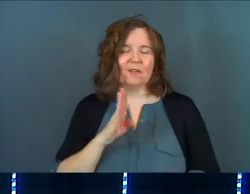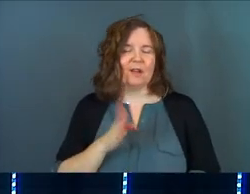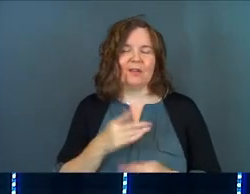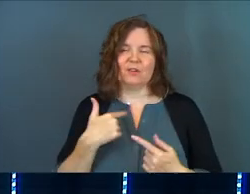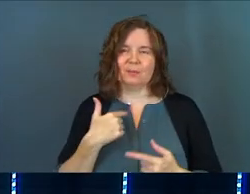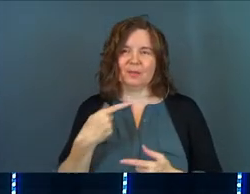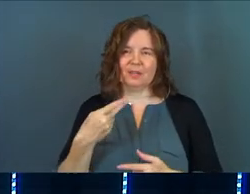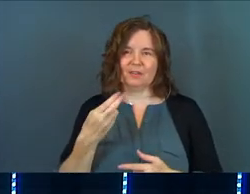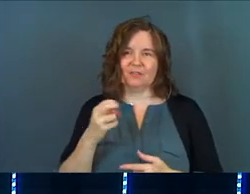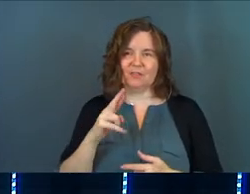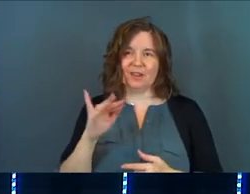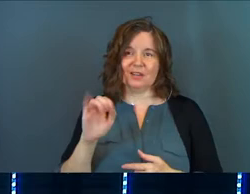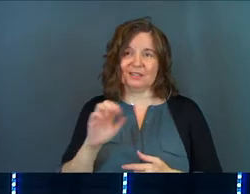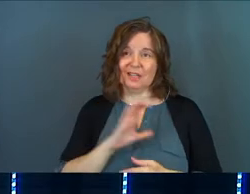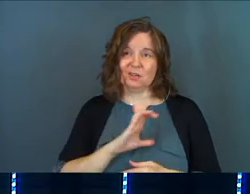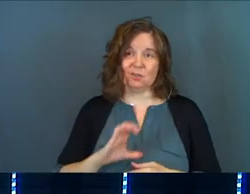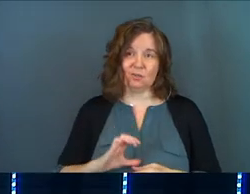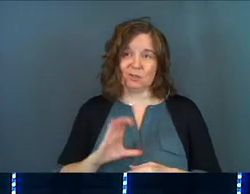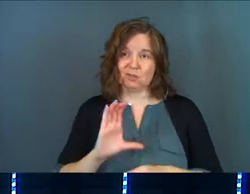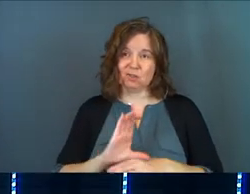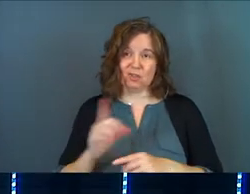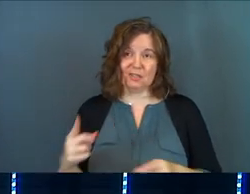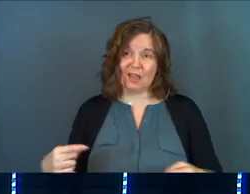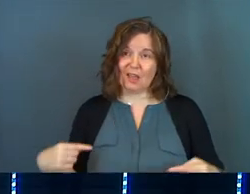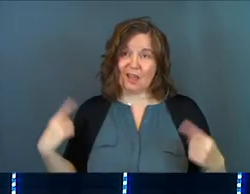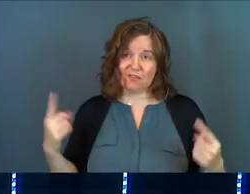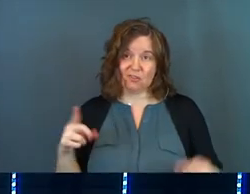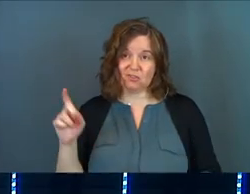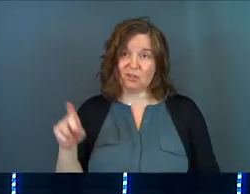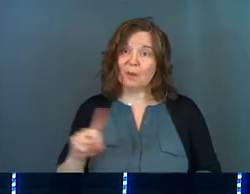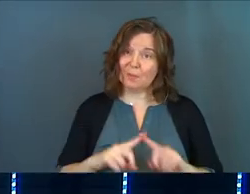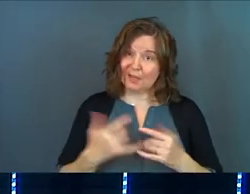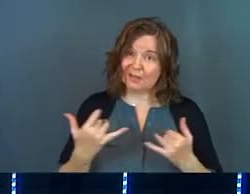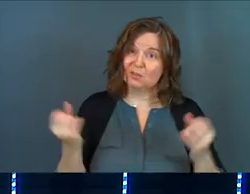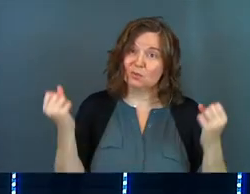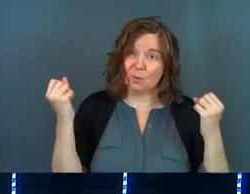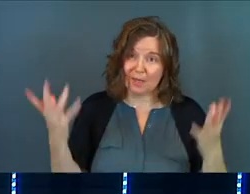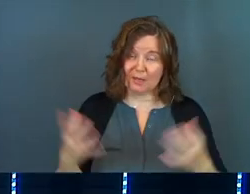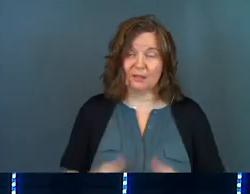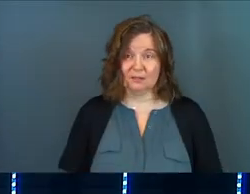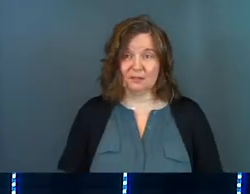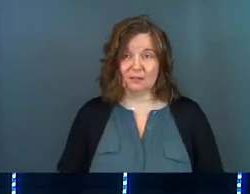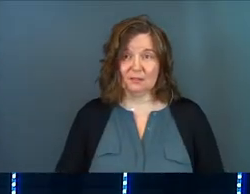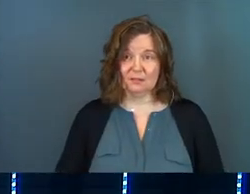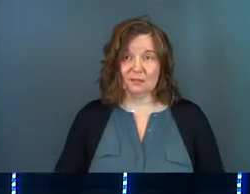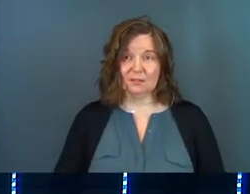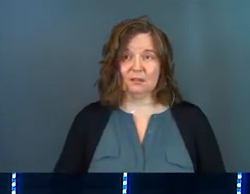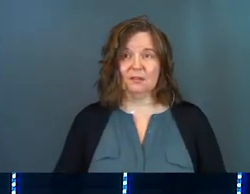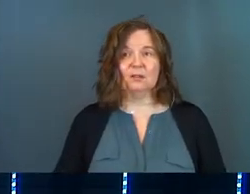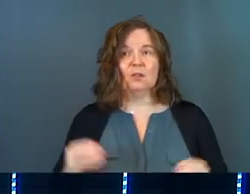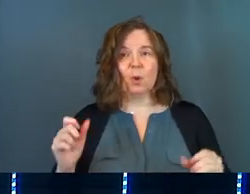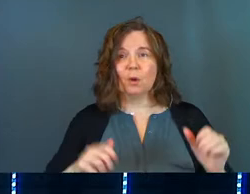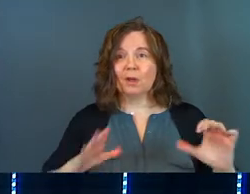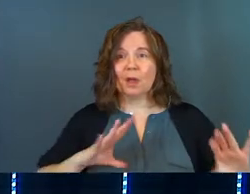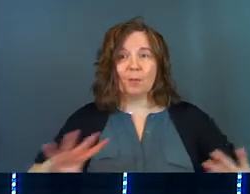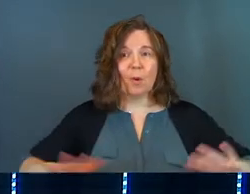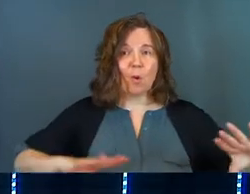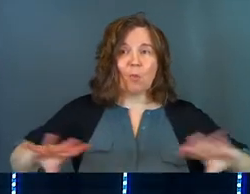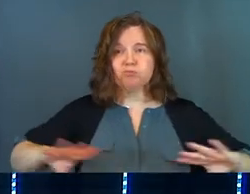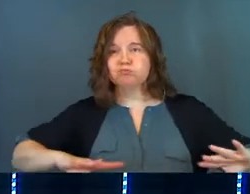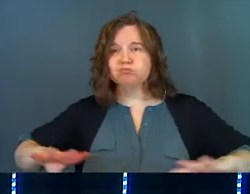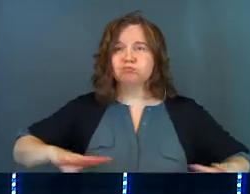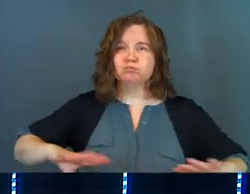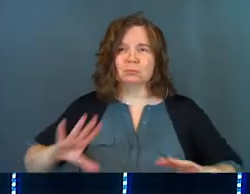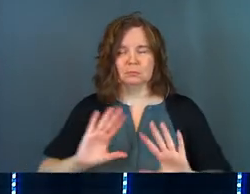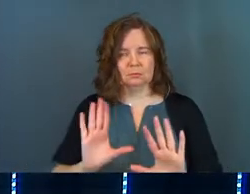ever be a Pharisee in any Christian church ever. And yet there are so many. So no one can boast. No one can